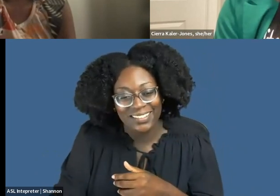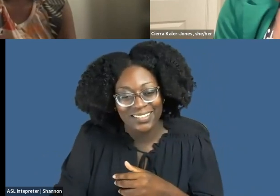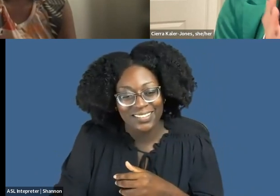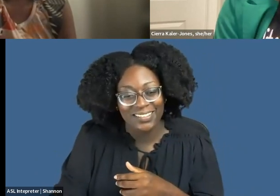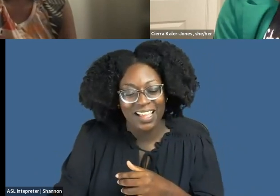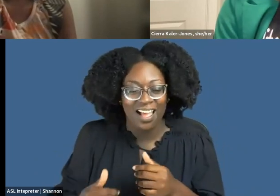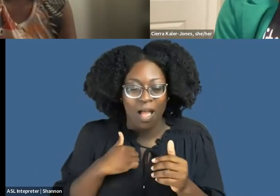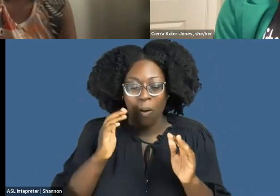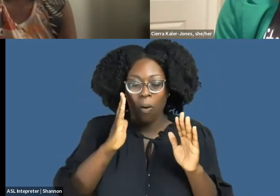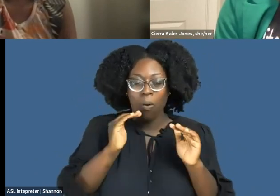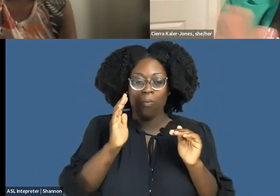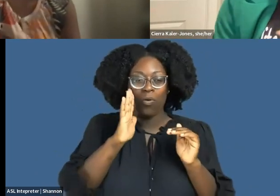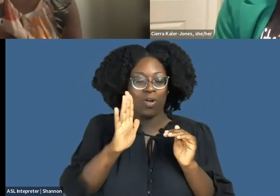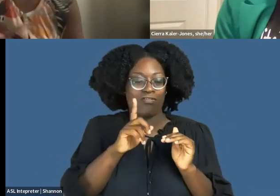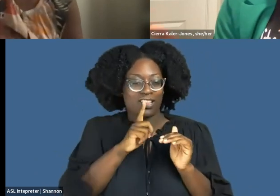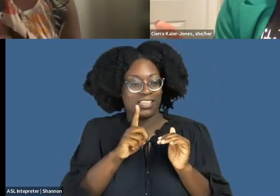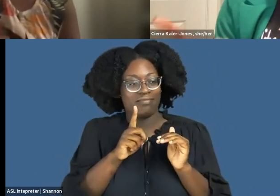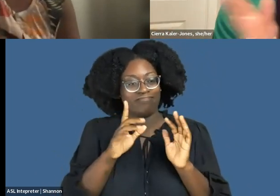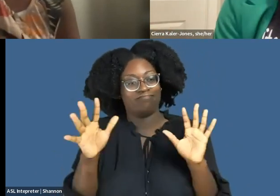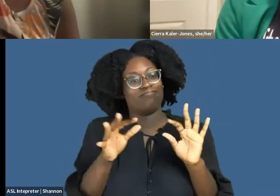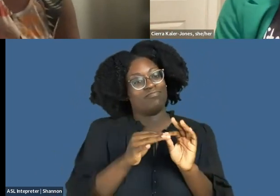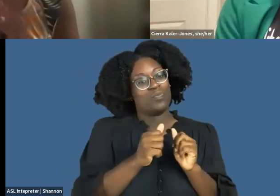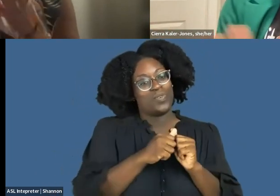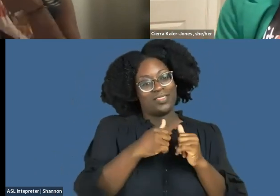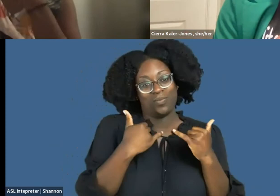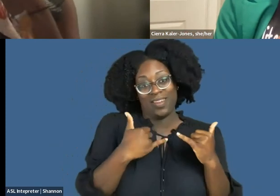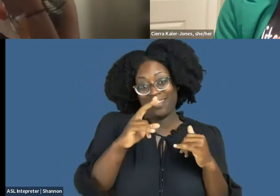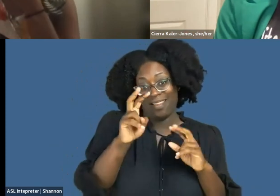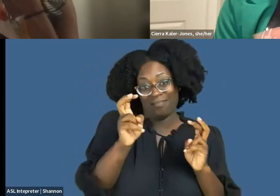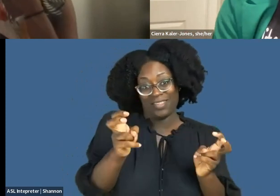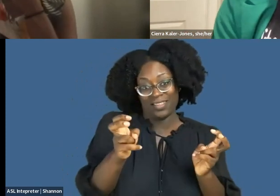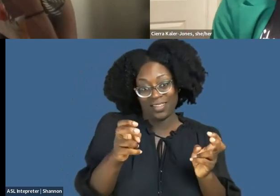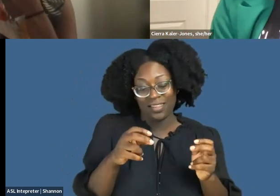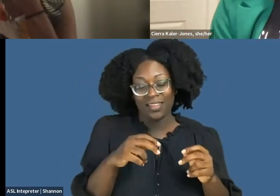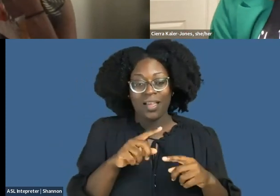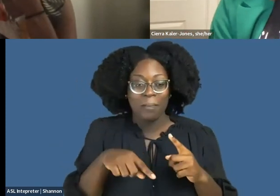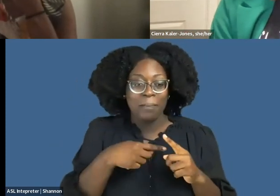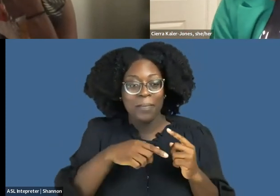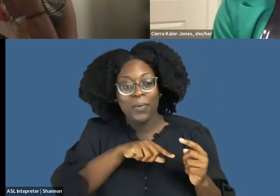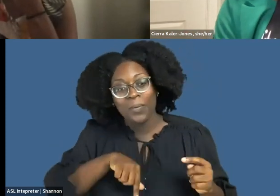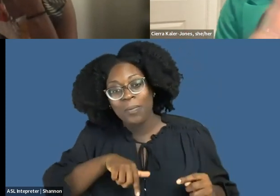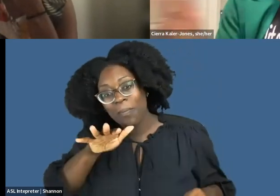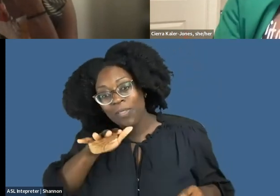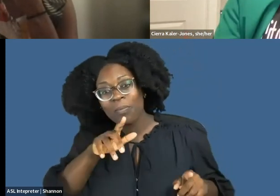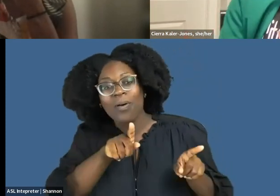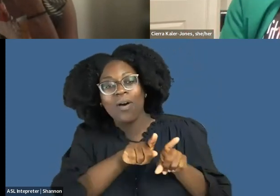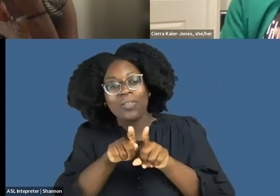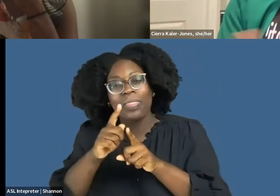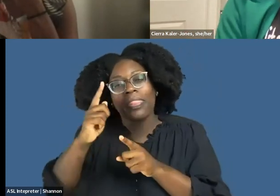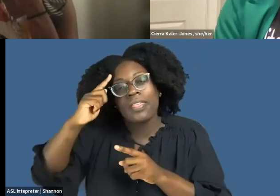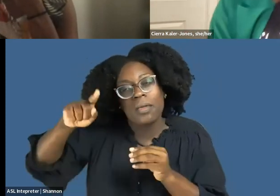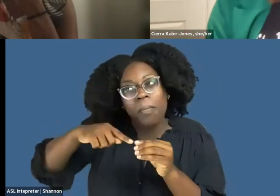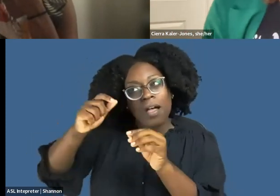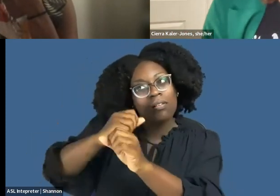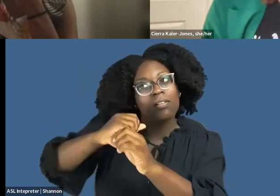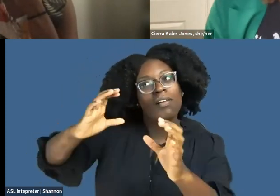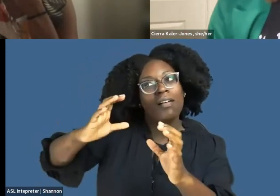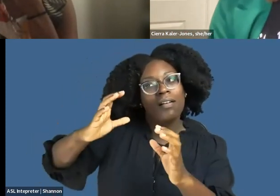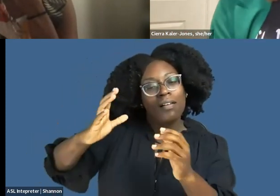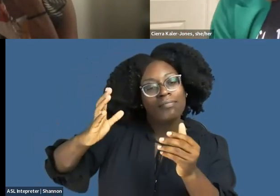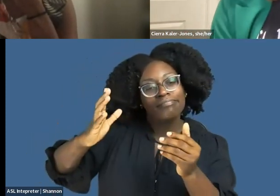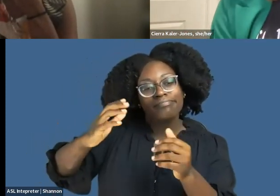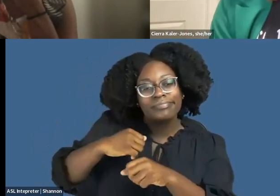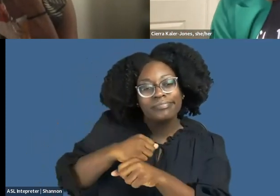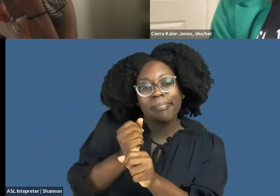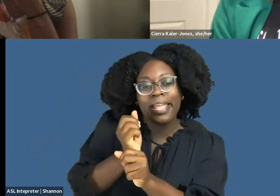and bringing together Queen Mother Moore, but also thinking about learning the history so that we can dream new futures. And so in your words, Dr. Farmer, you